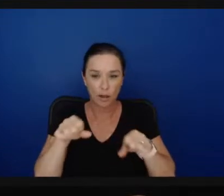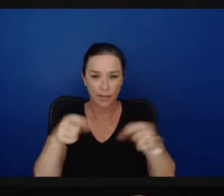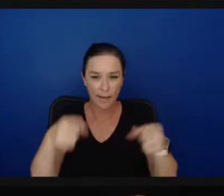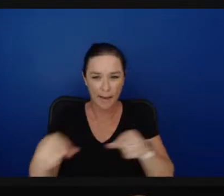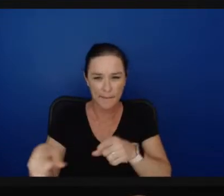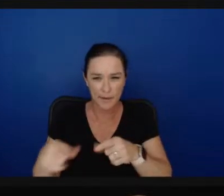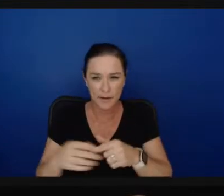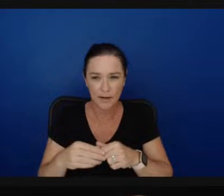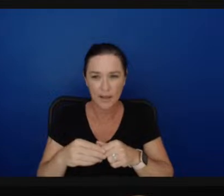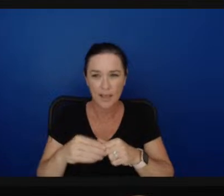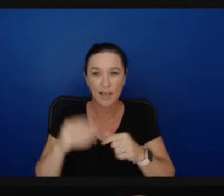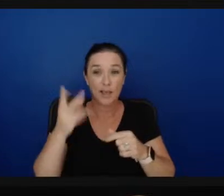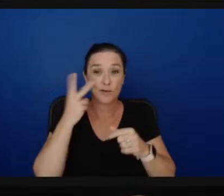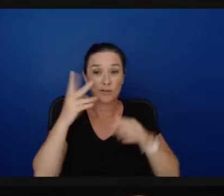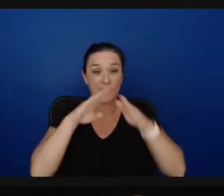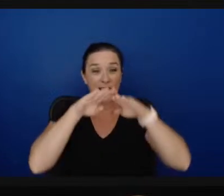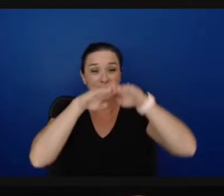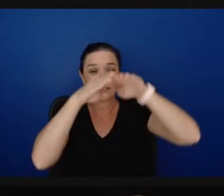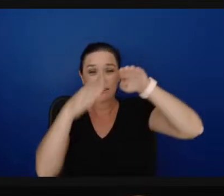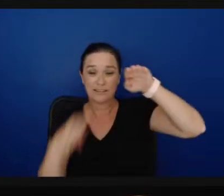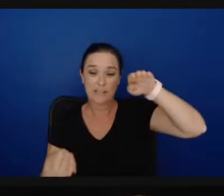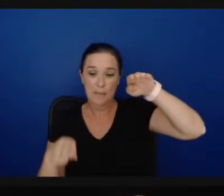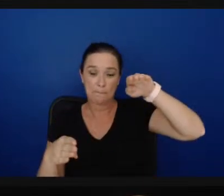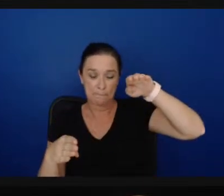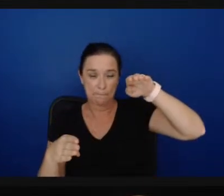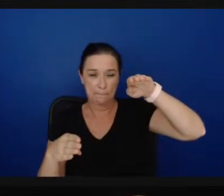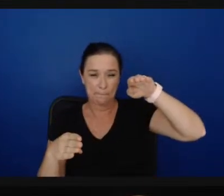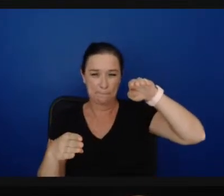steep hillsides of the south flank.